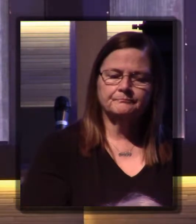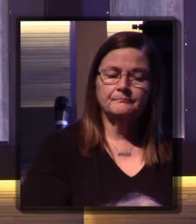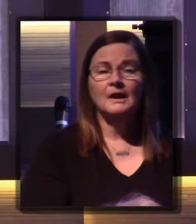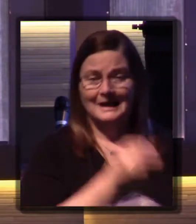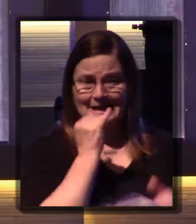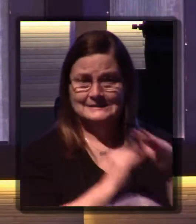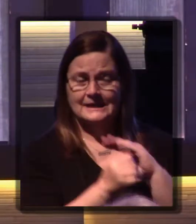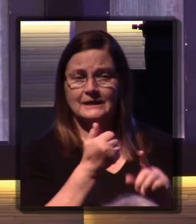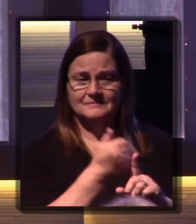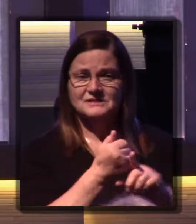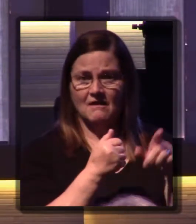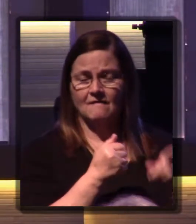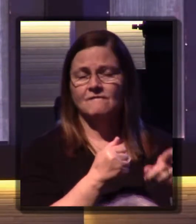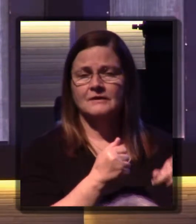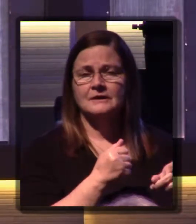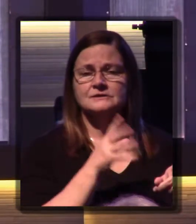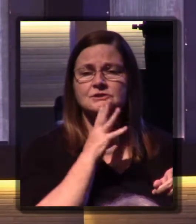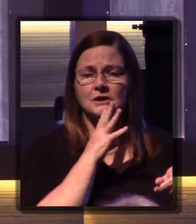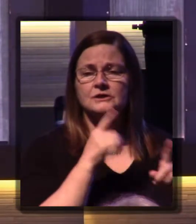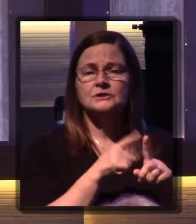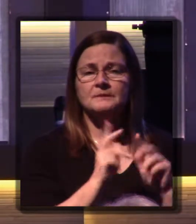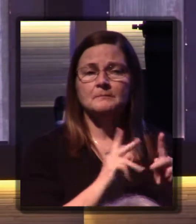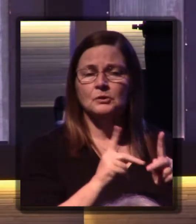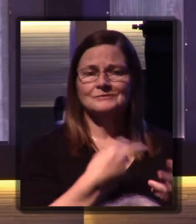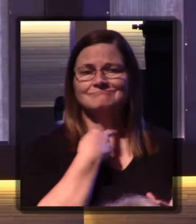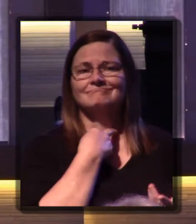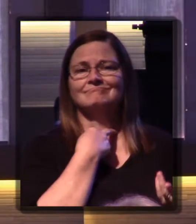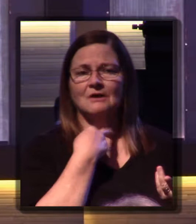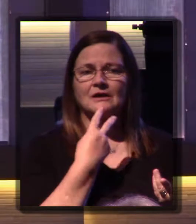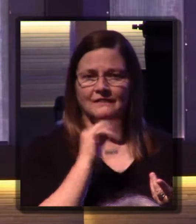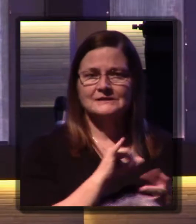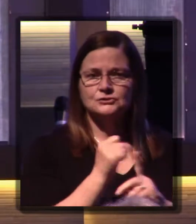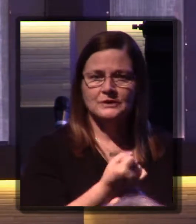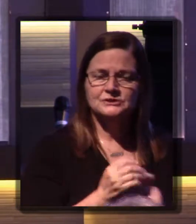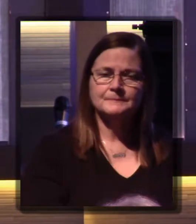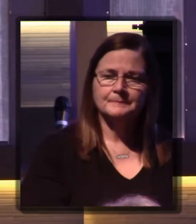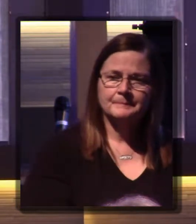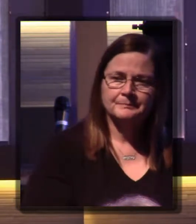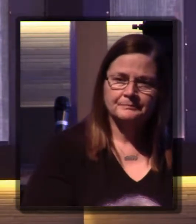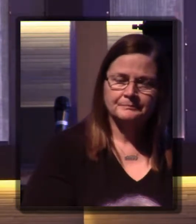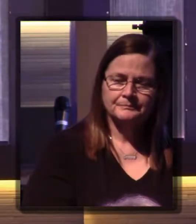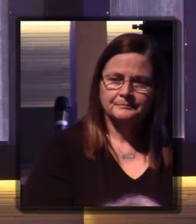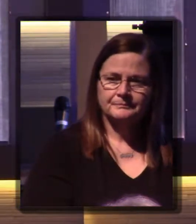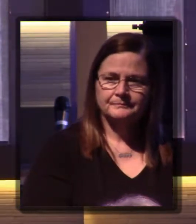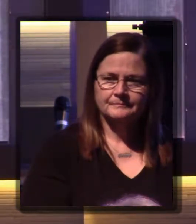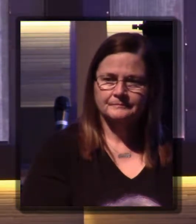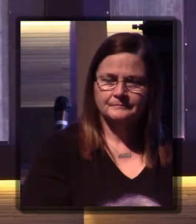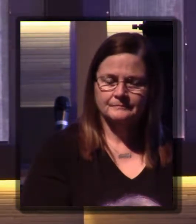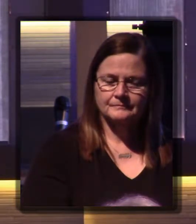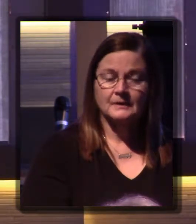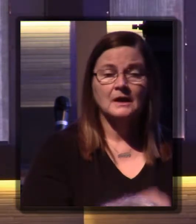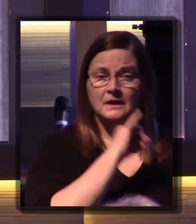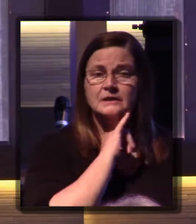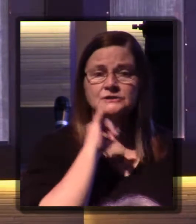Isaiah himself is speaking to people who are stuck in those very kinds of